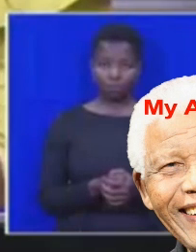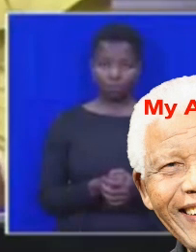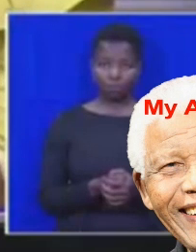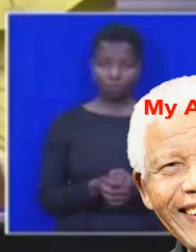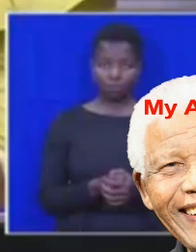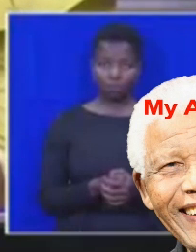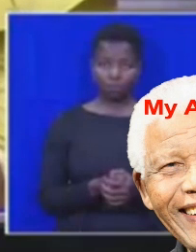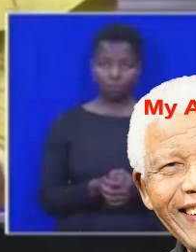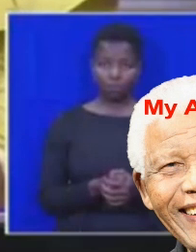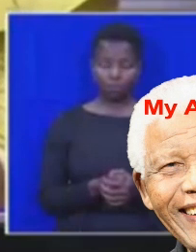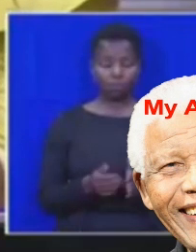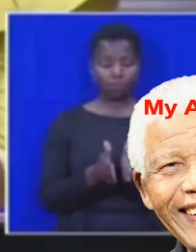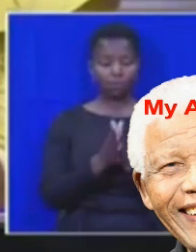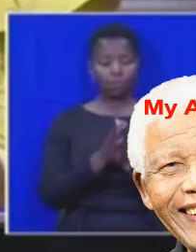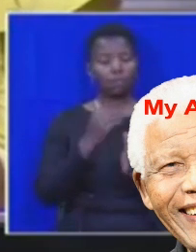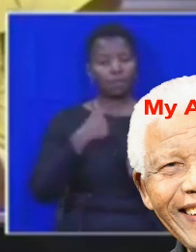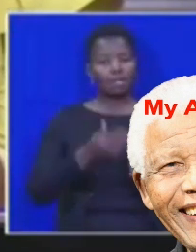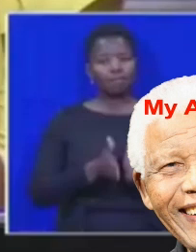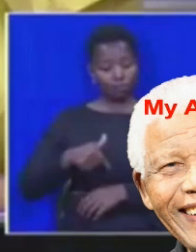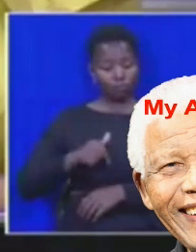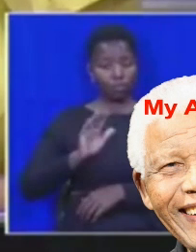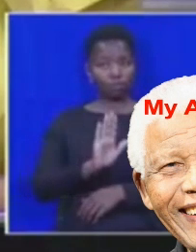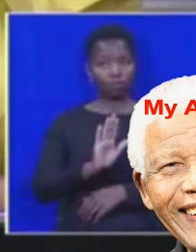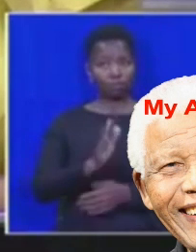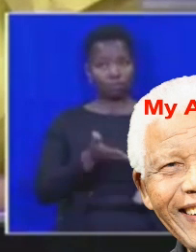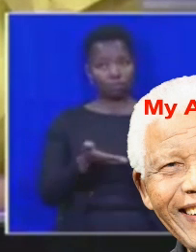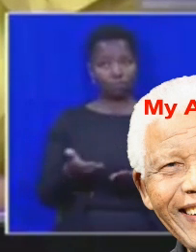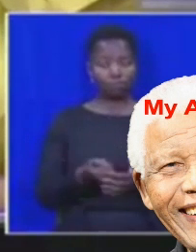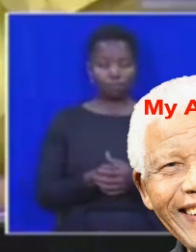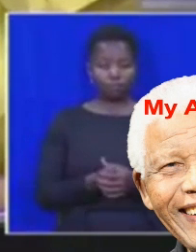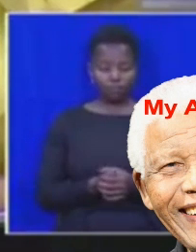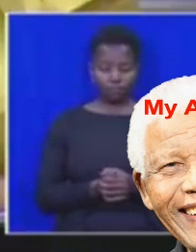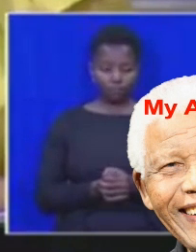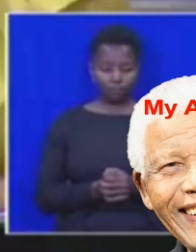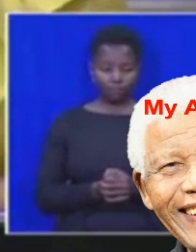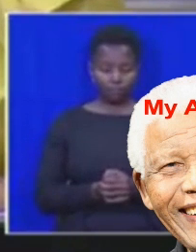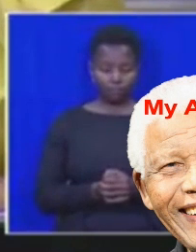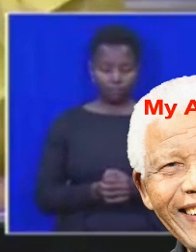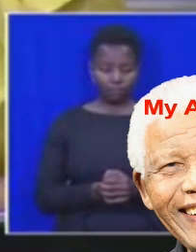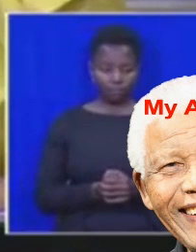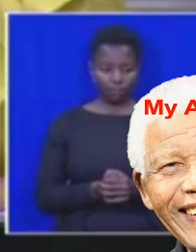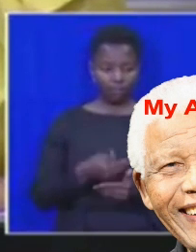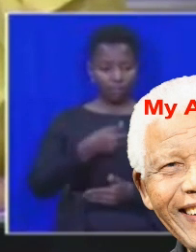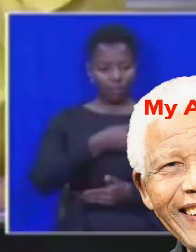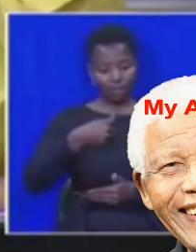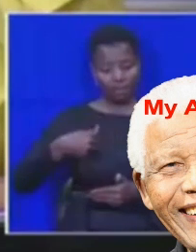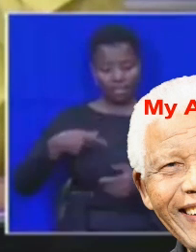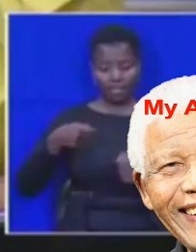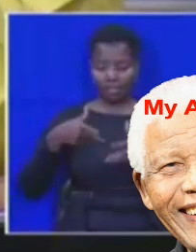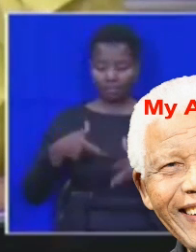can I just make an appeal to the gallery? Thank you, Madam Speaker.